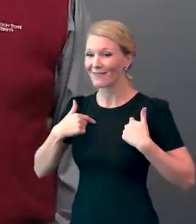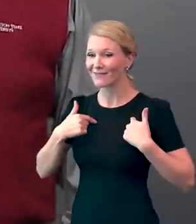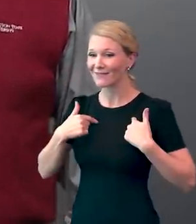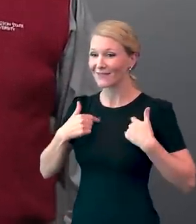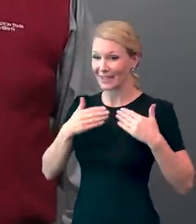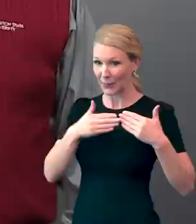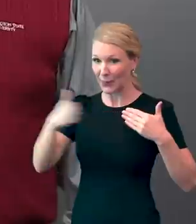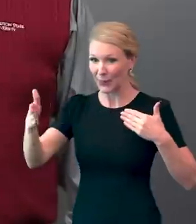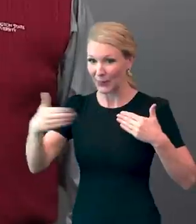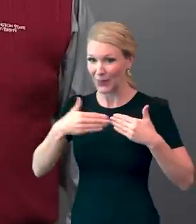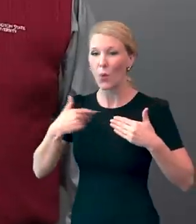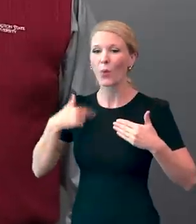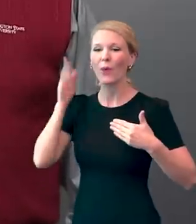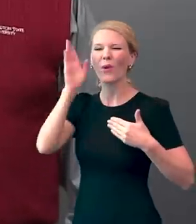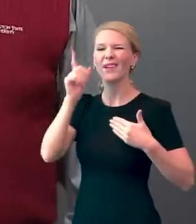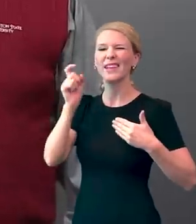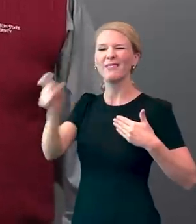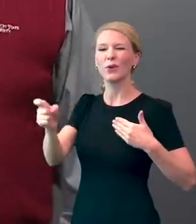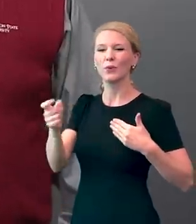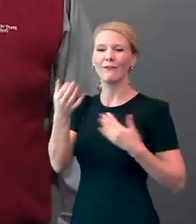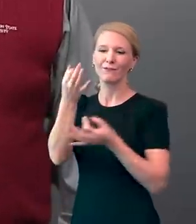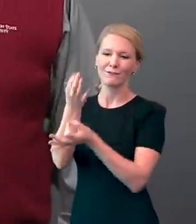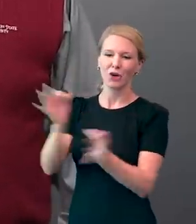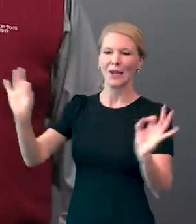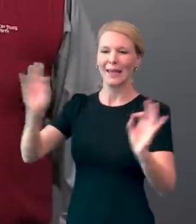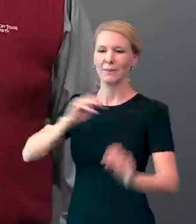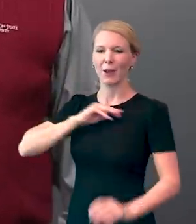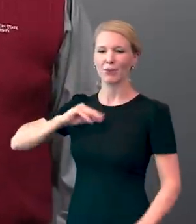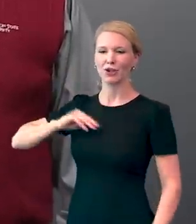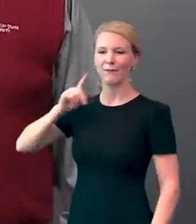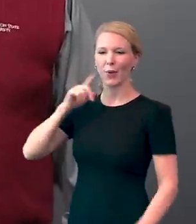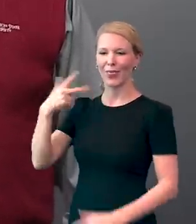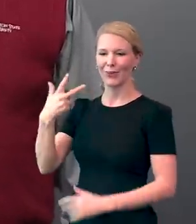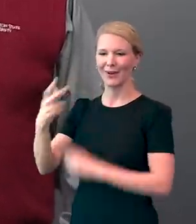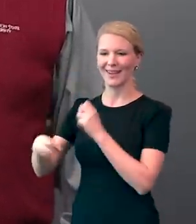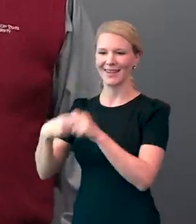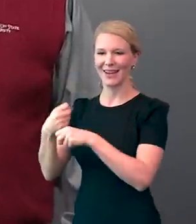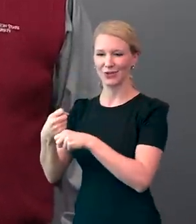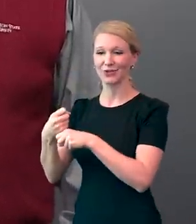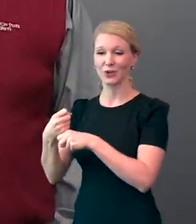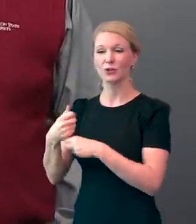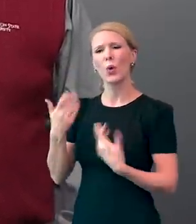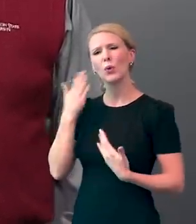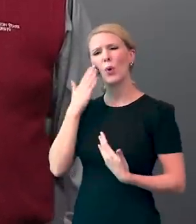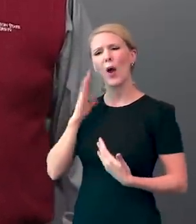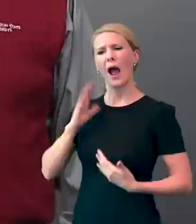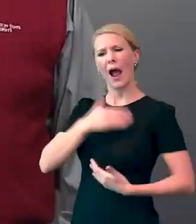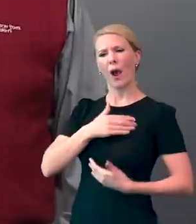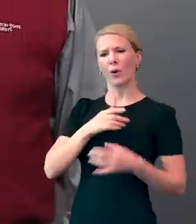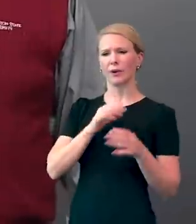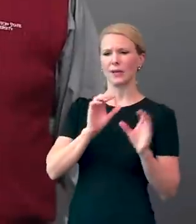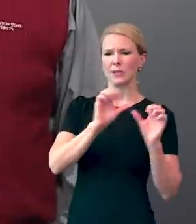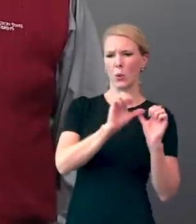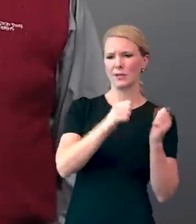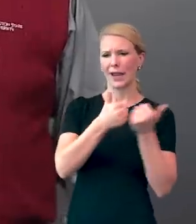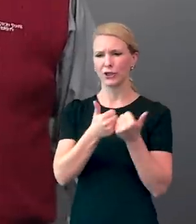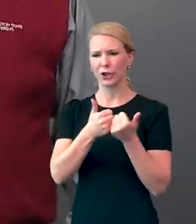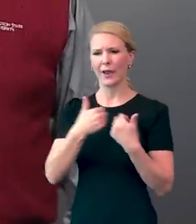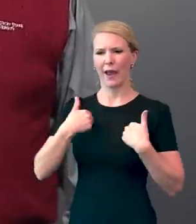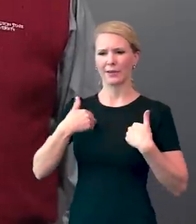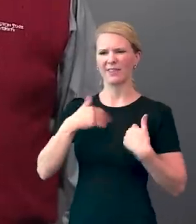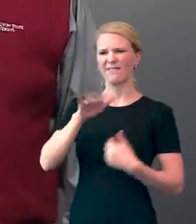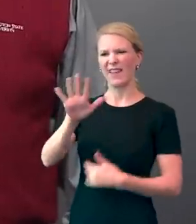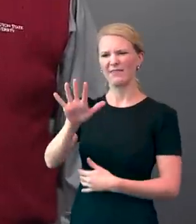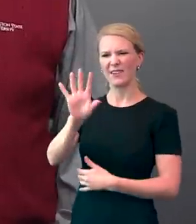you a free 3-year membership. The Alumni Association has 54 chapters and clubs across the United States, making it easy